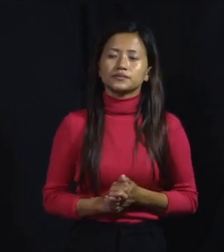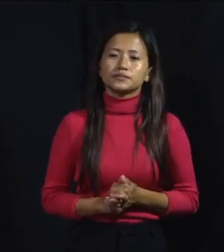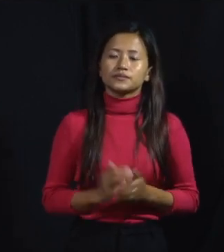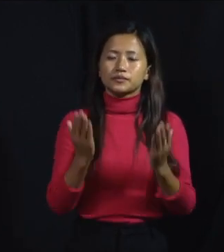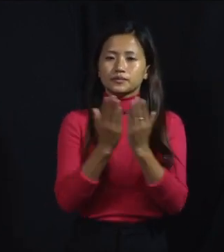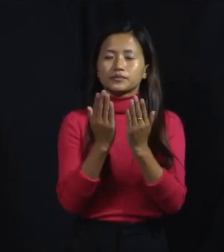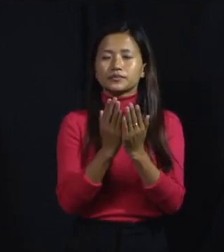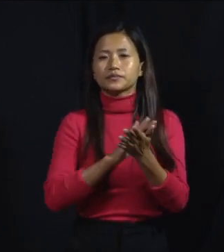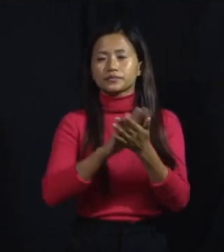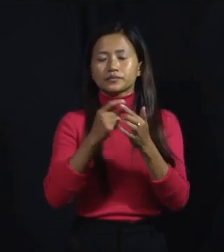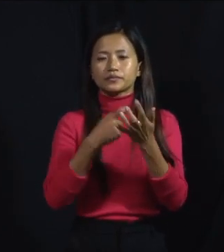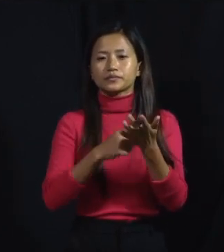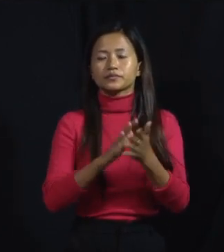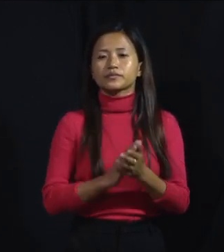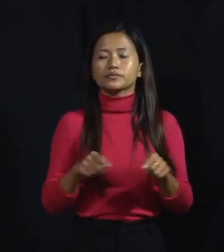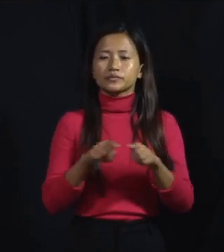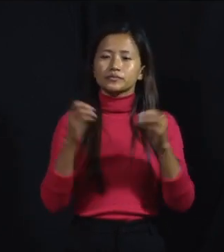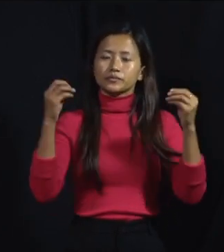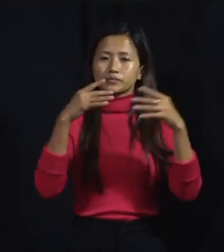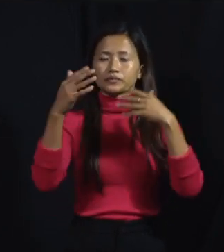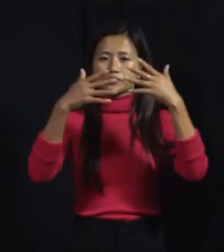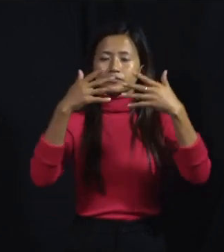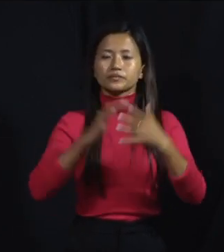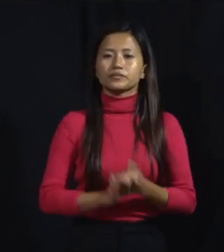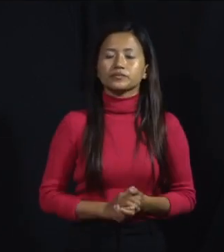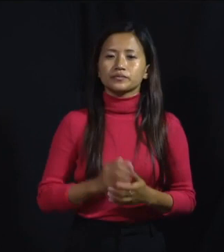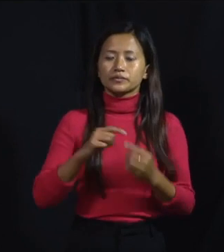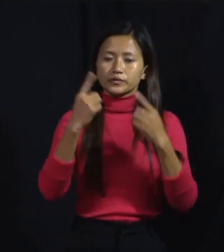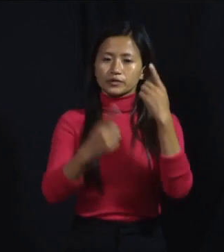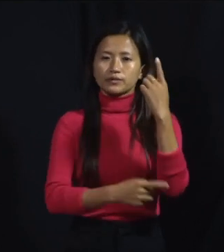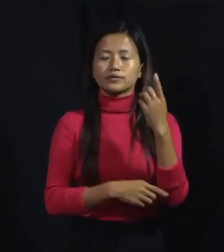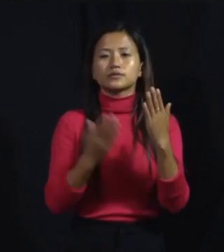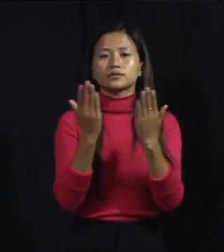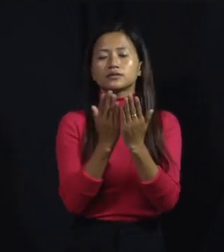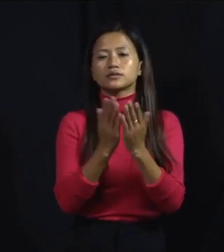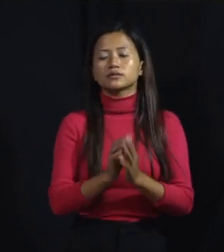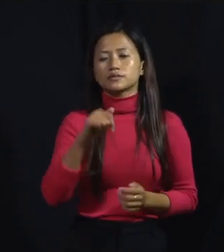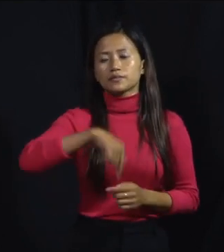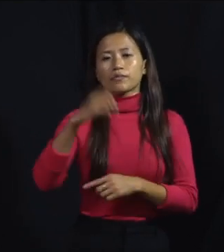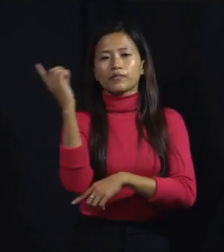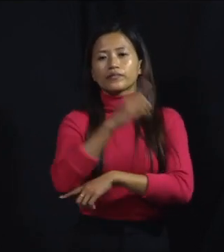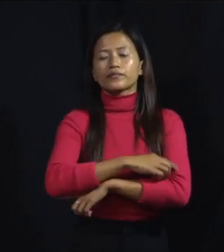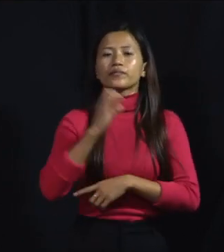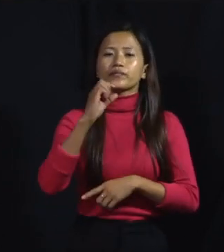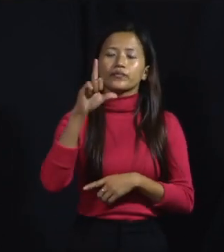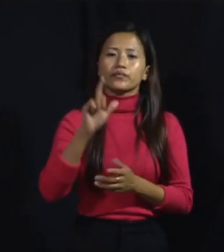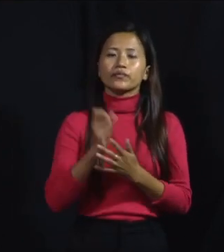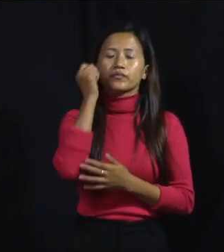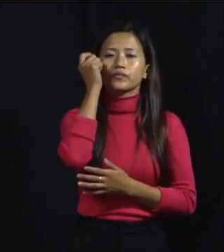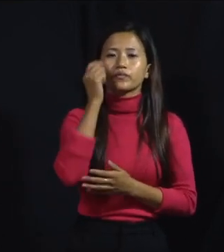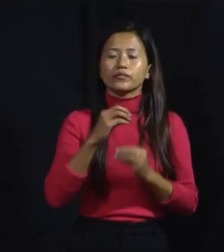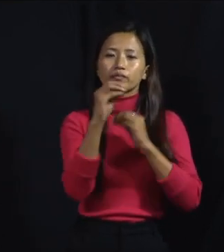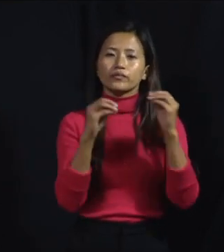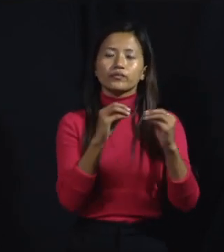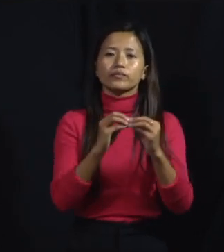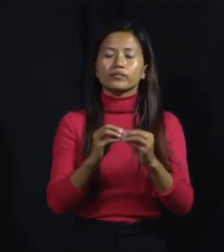we study hereditary and environment, okay? So that is the end of the lesson, and today in this class we have understood